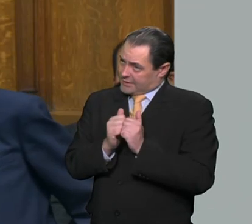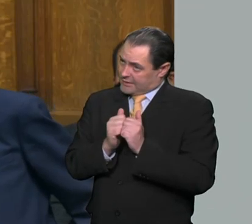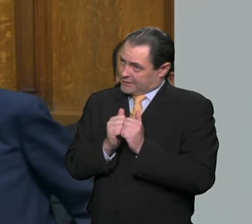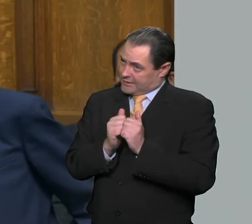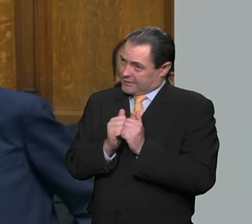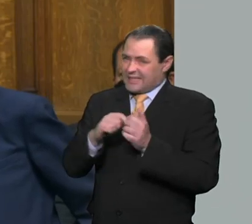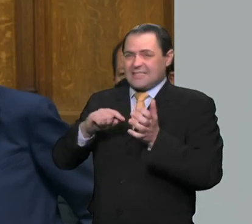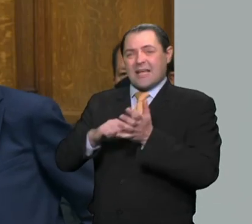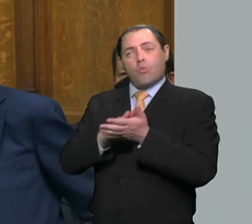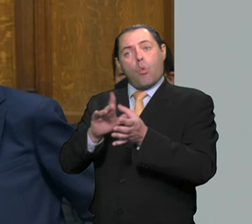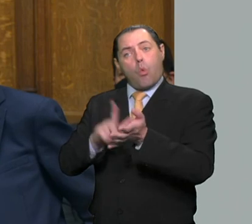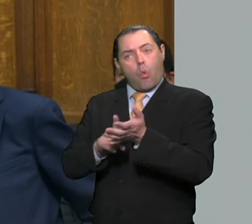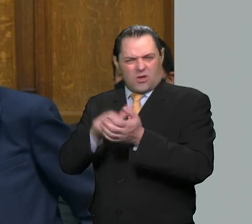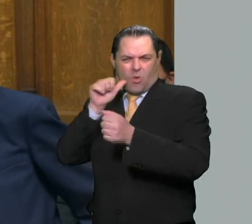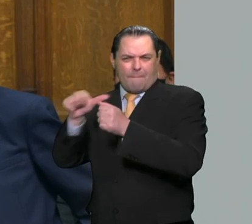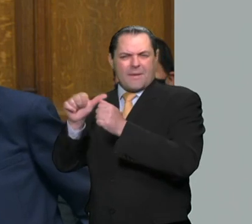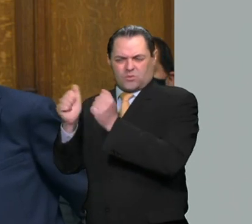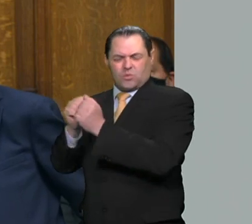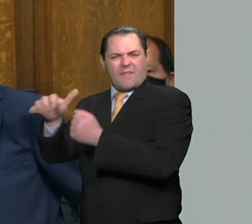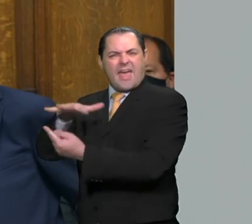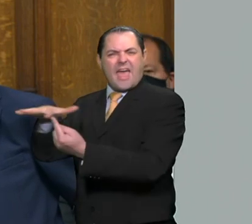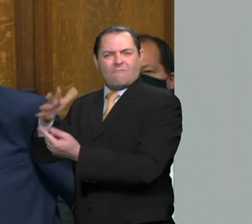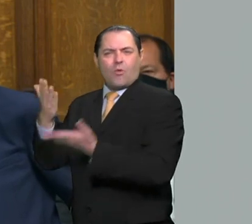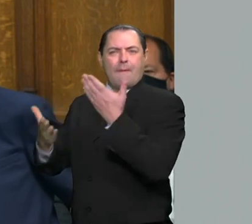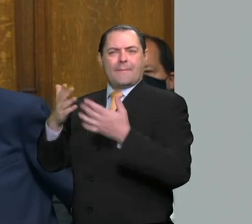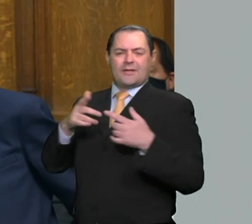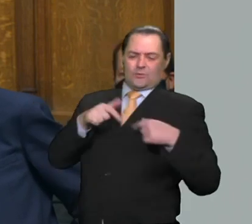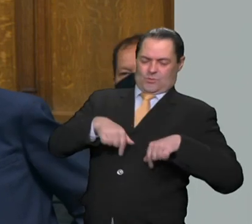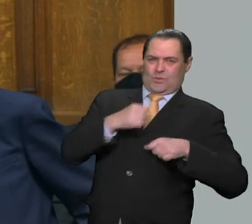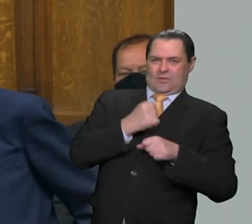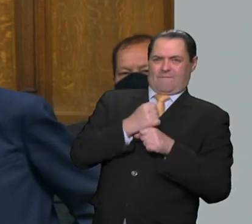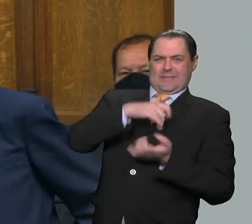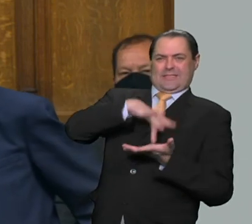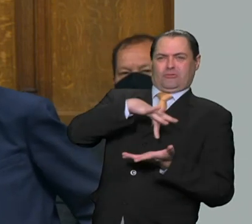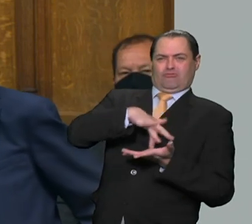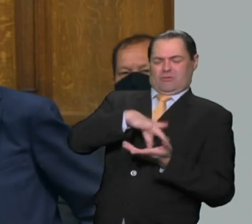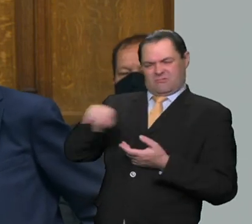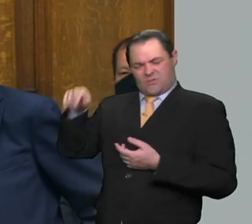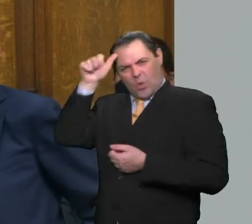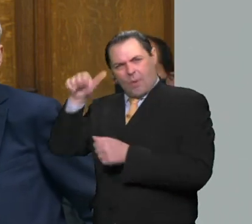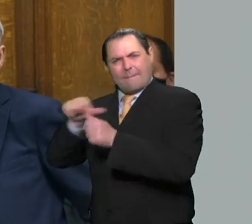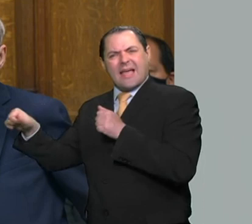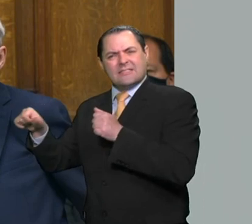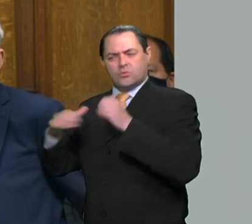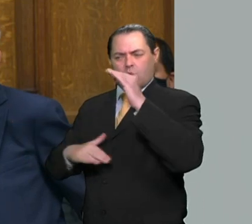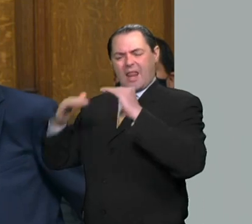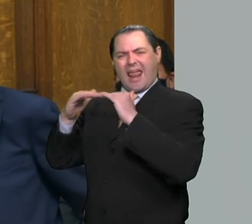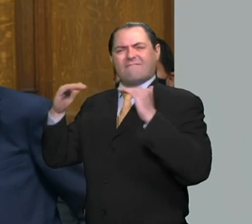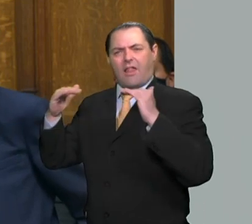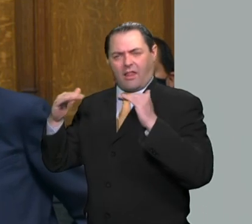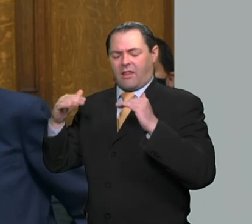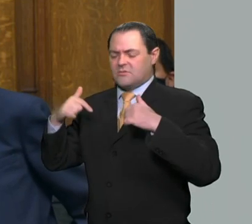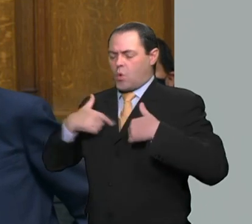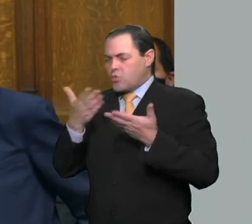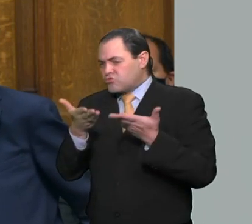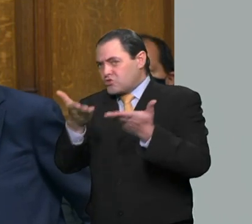town halls know better than Whitehall when it comes to levelling up? And will he pass on my suggestion to the Prime Minister